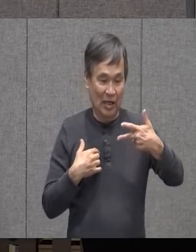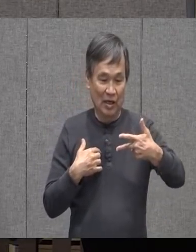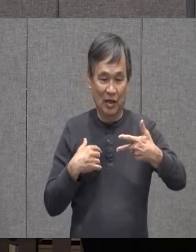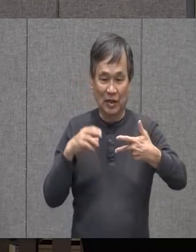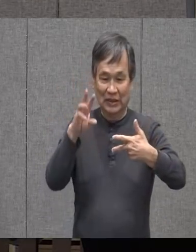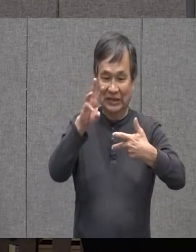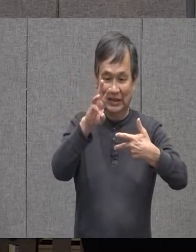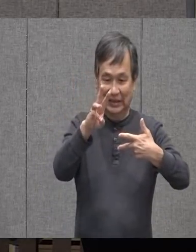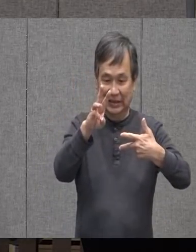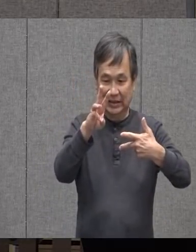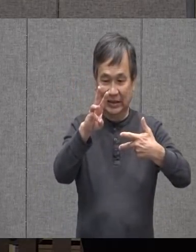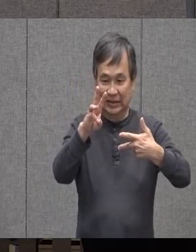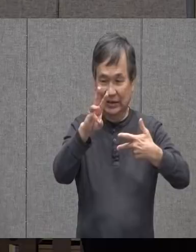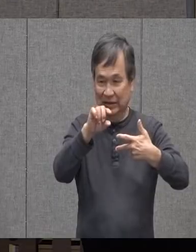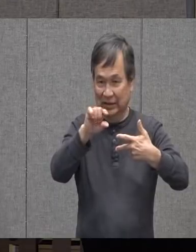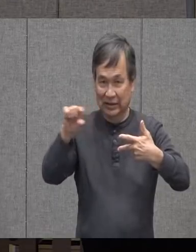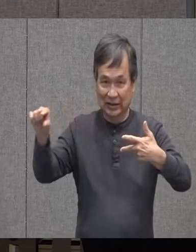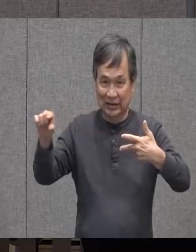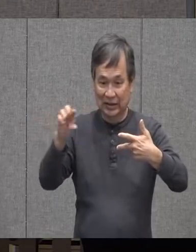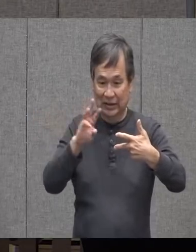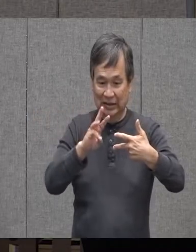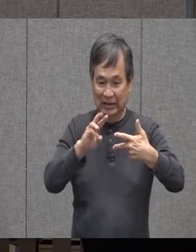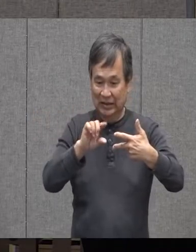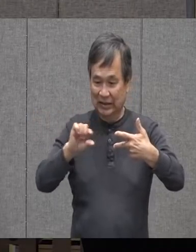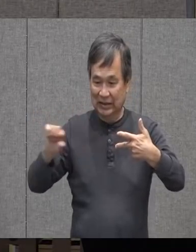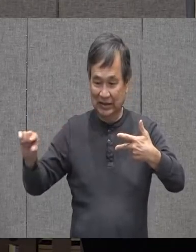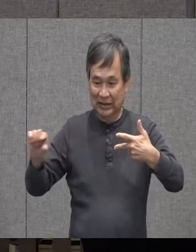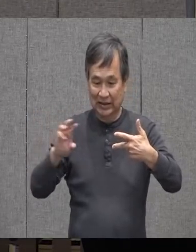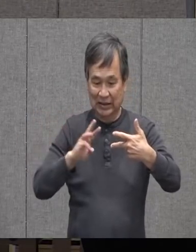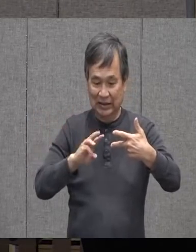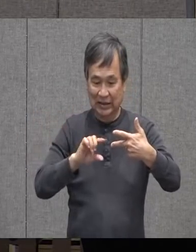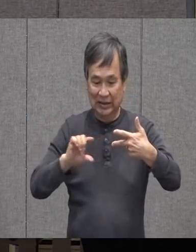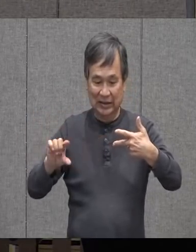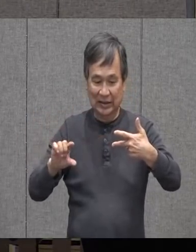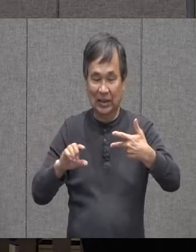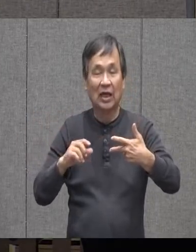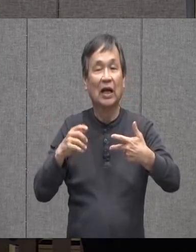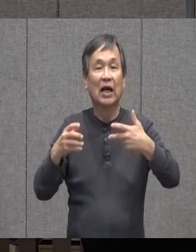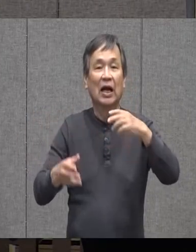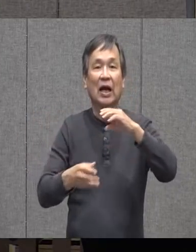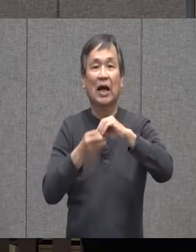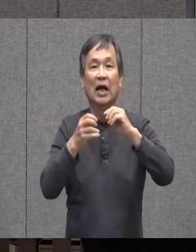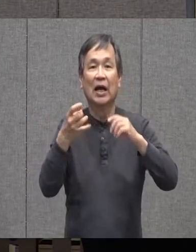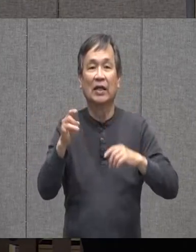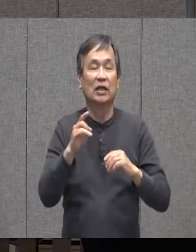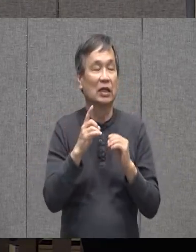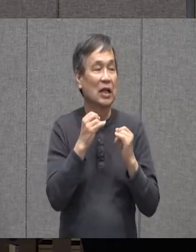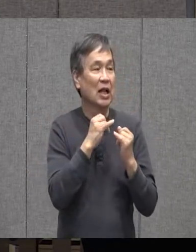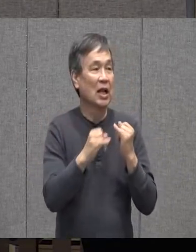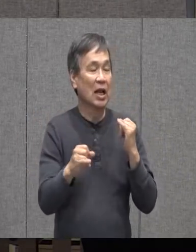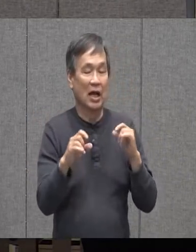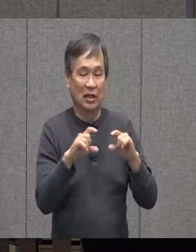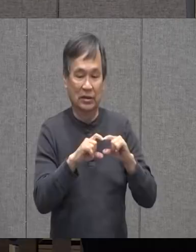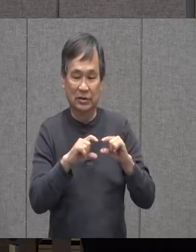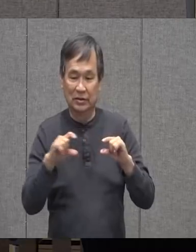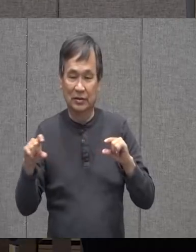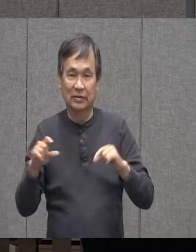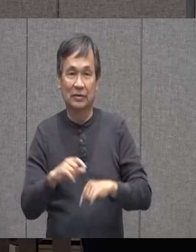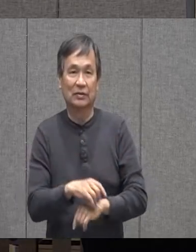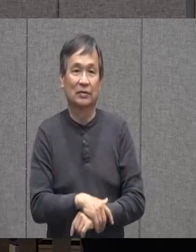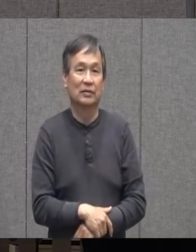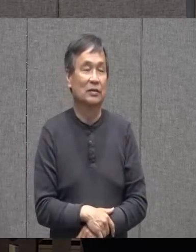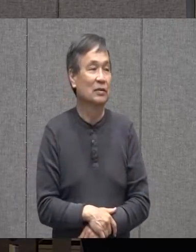6 cars, 6, 12, 18, and if we added our last row of